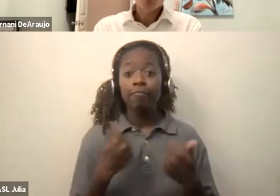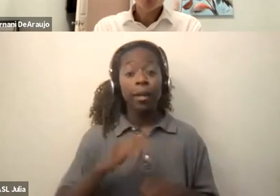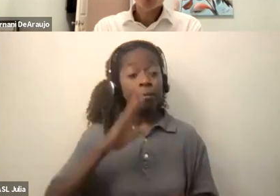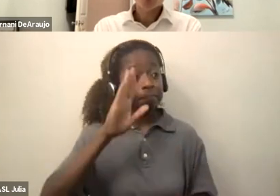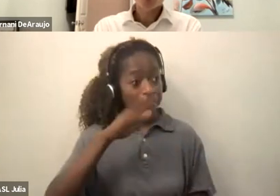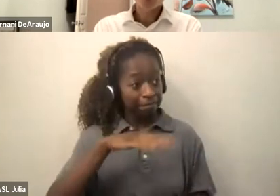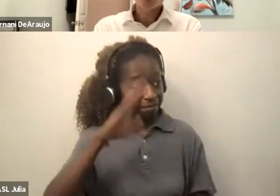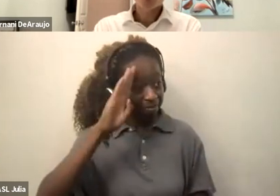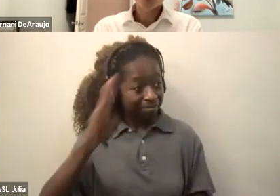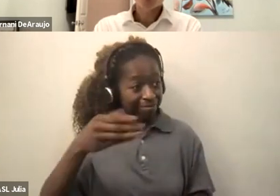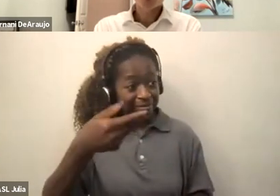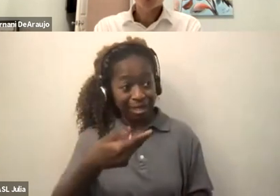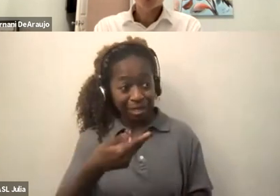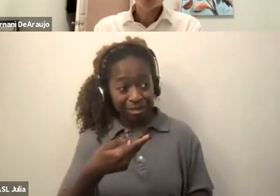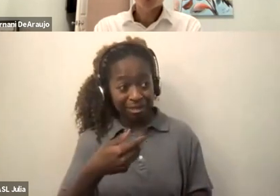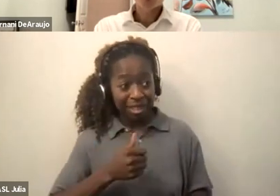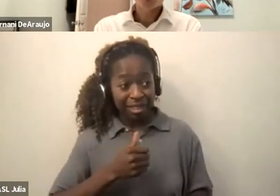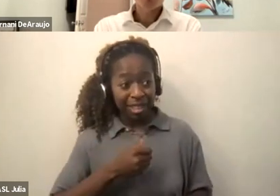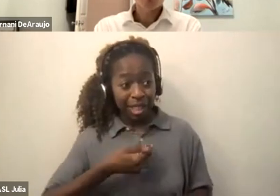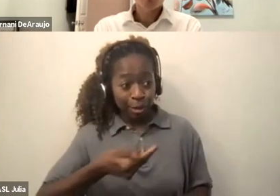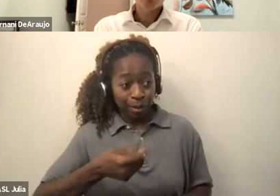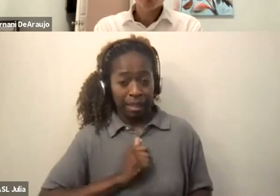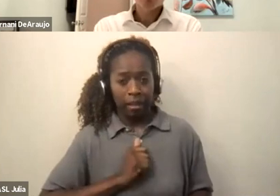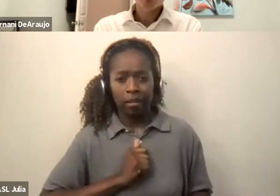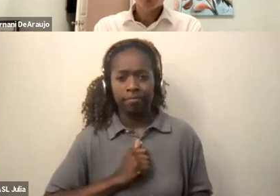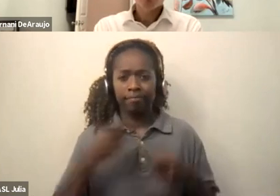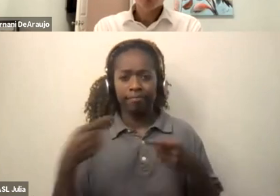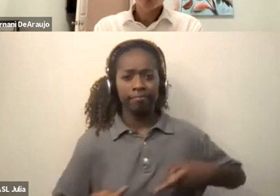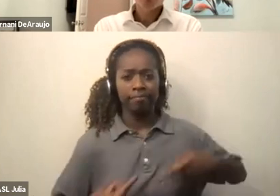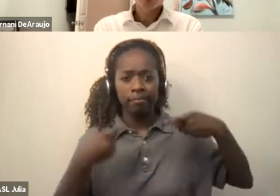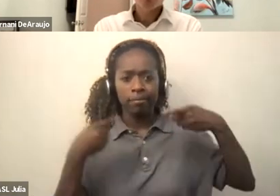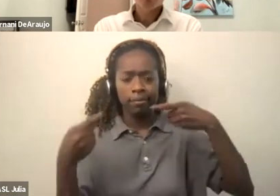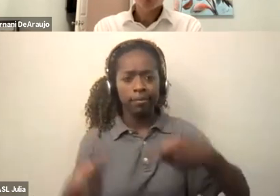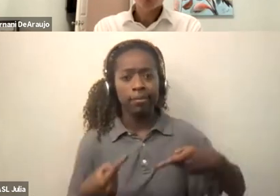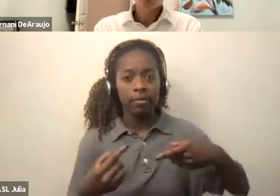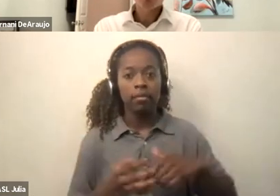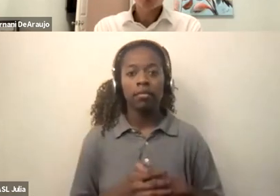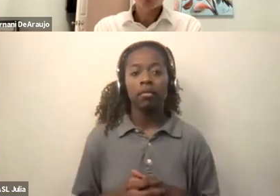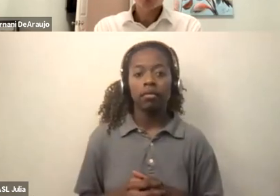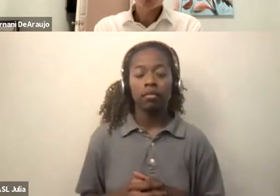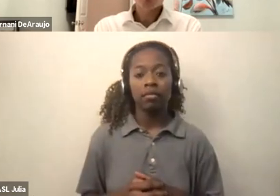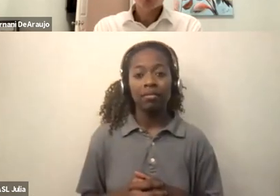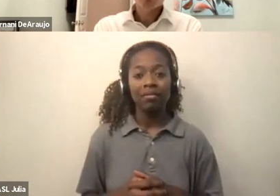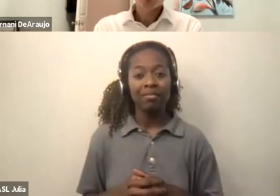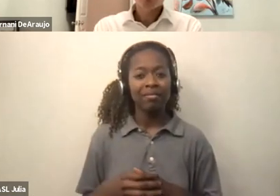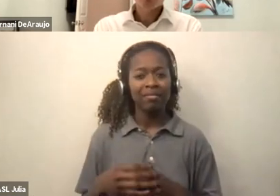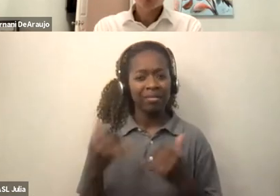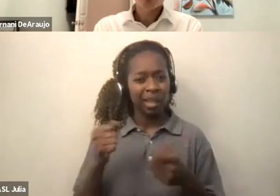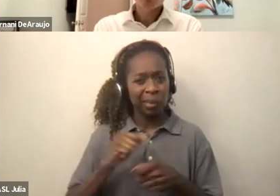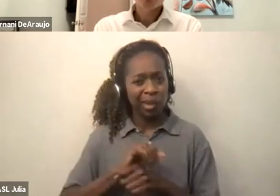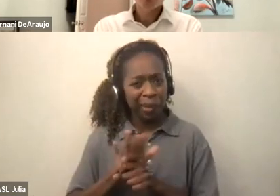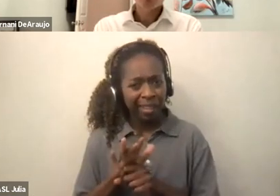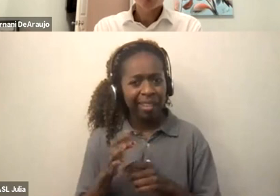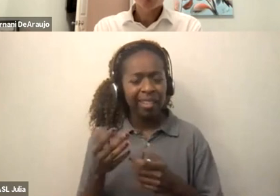to introduce myself and it was very difficult um being in a pandemic and the situation that we're